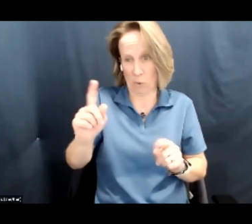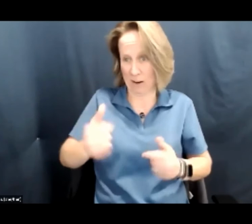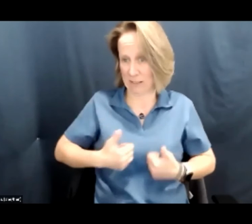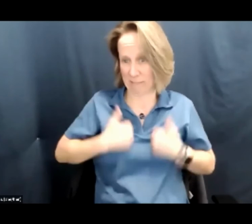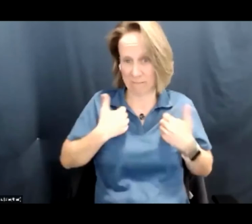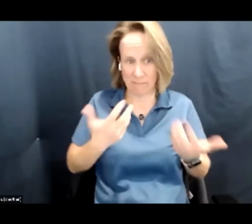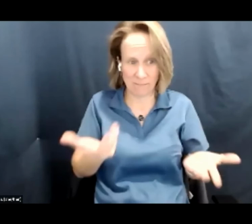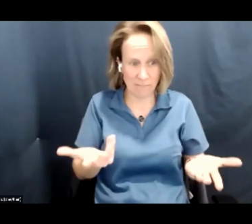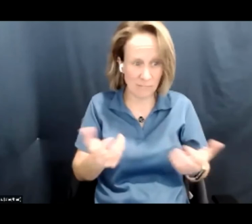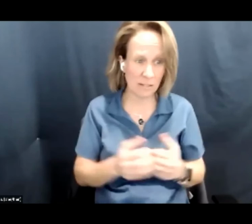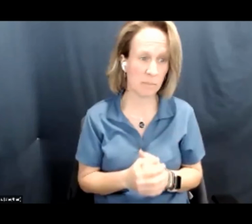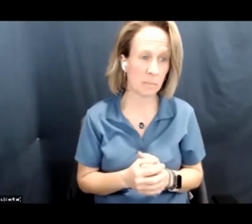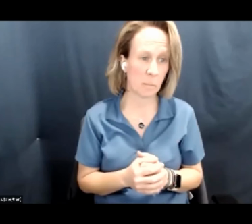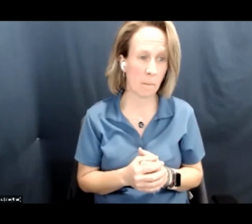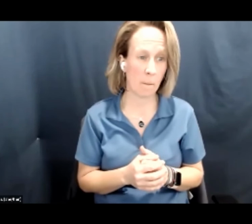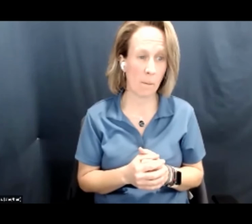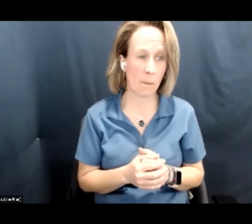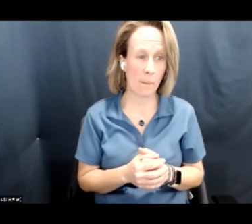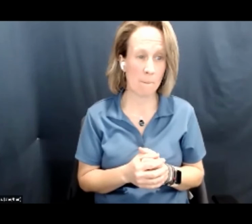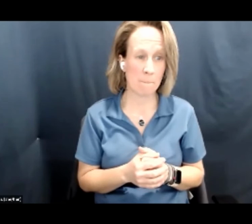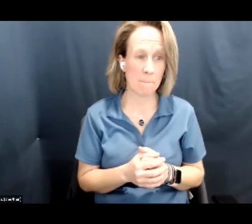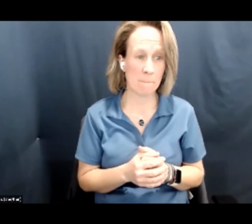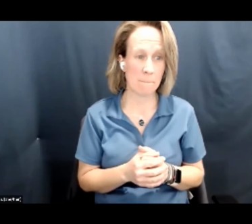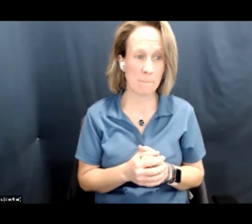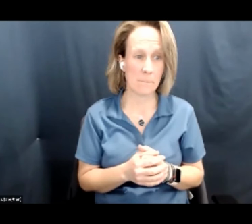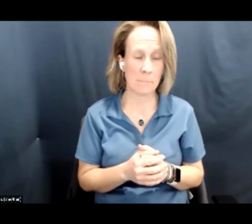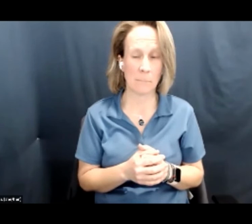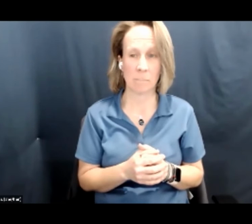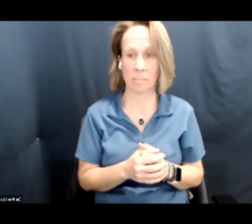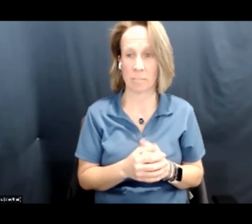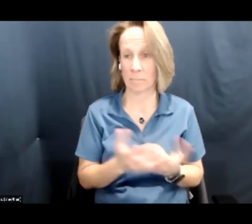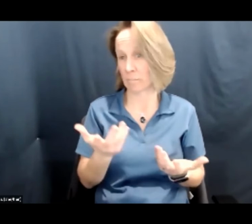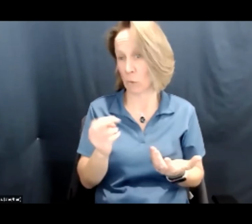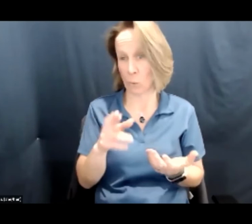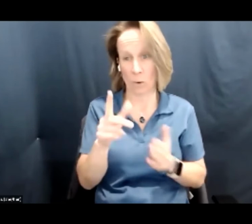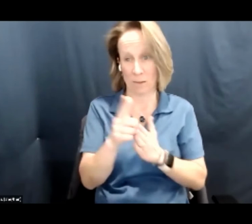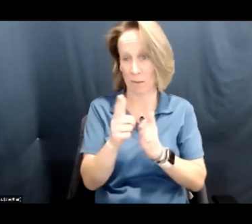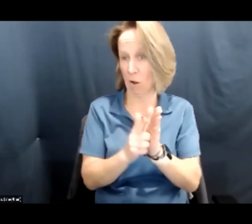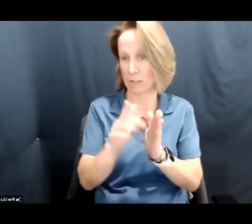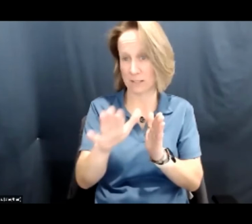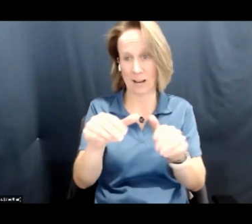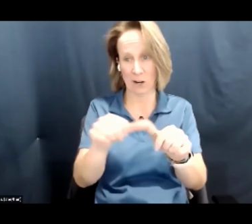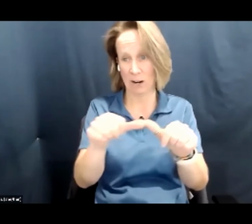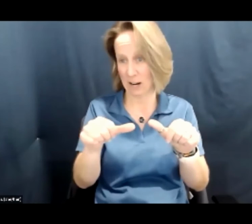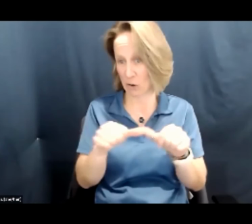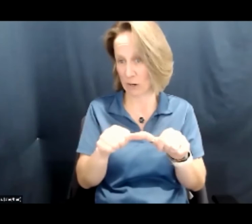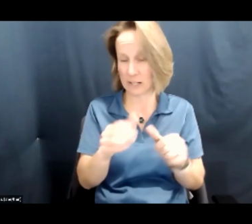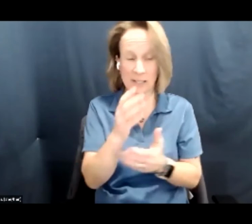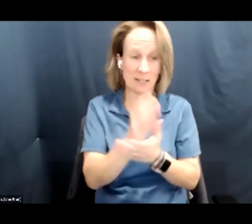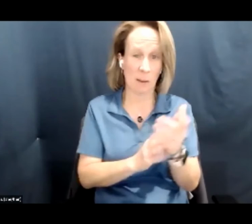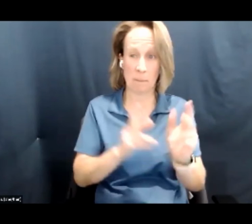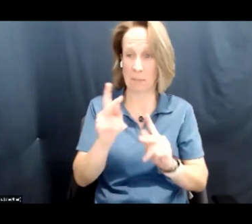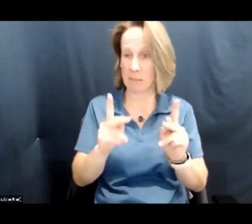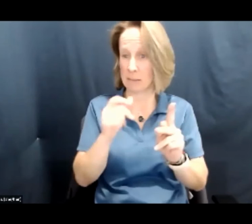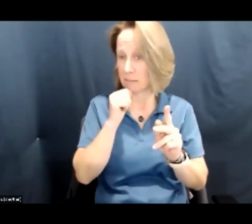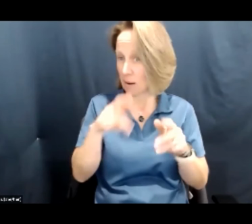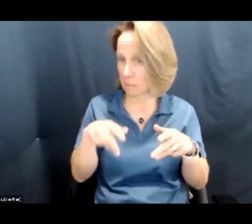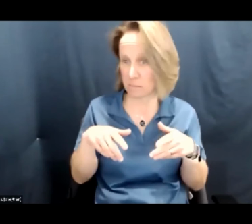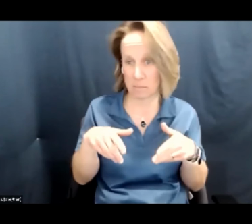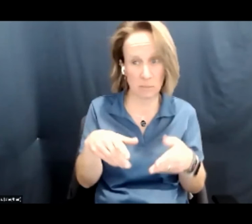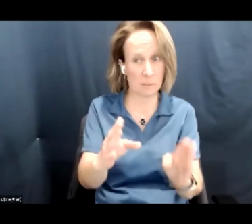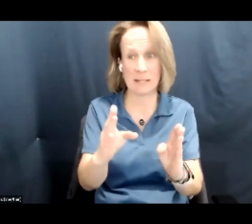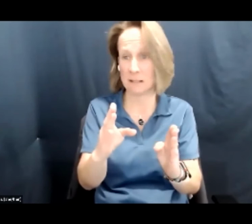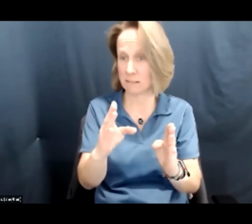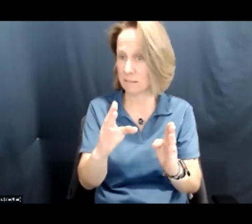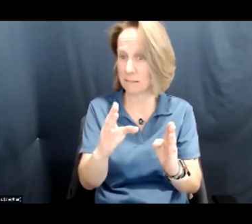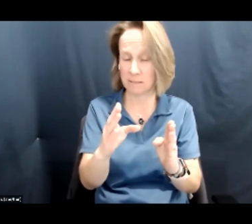and based on the laws in their area, right? Some people aren't allowed to transition. Maybe they still